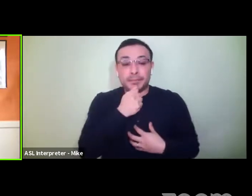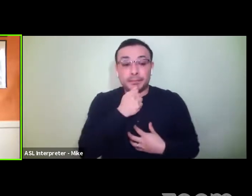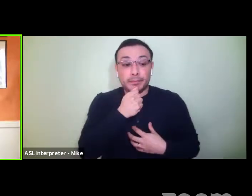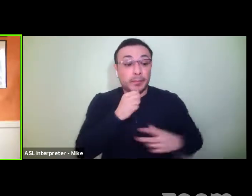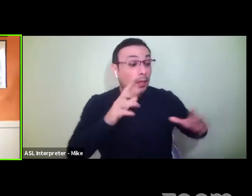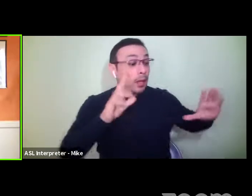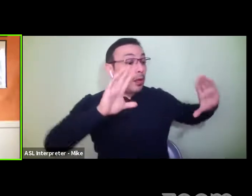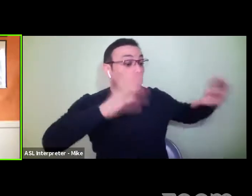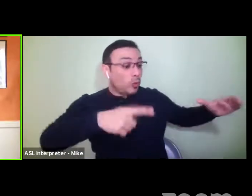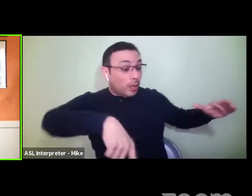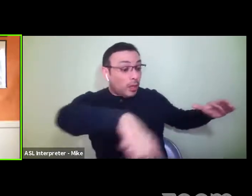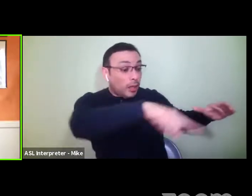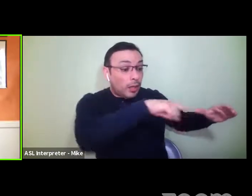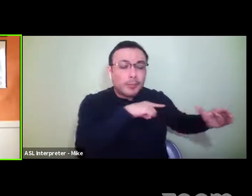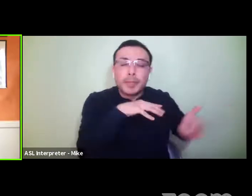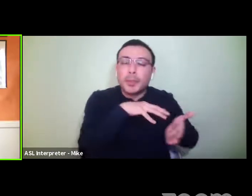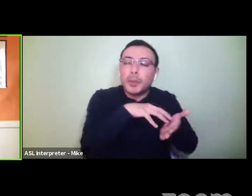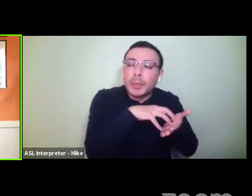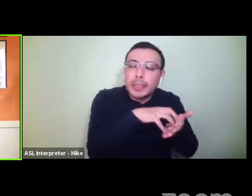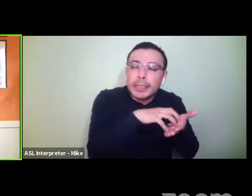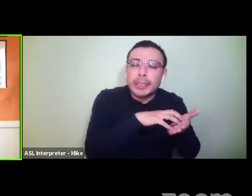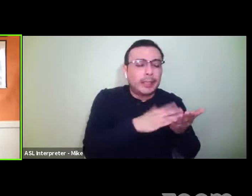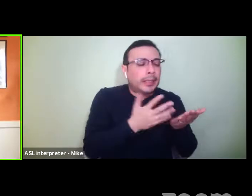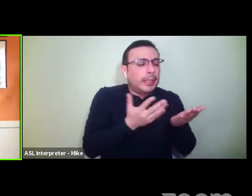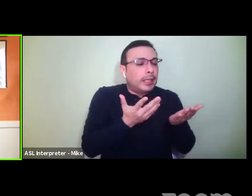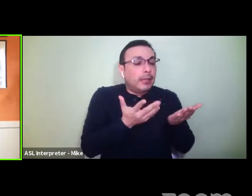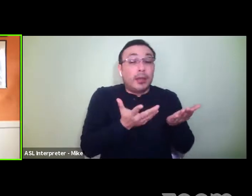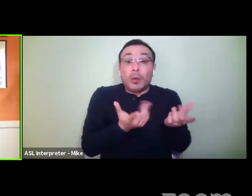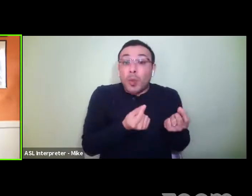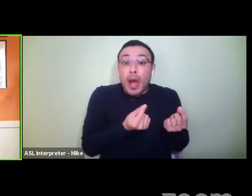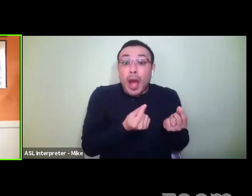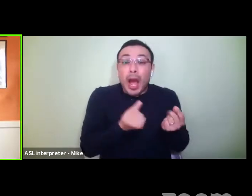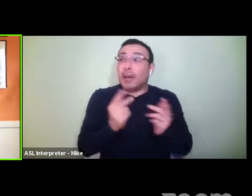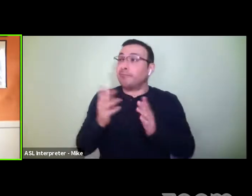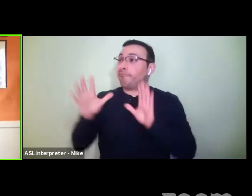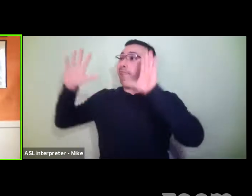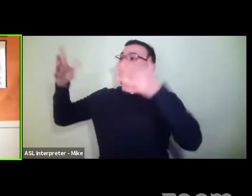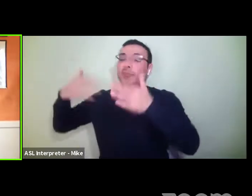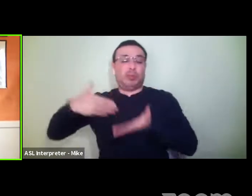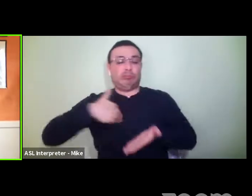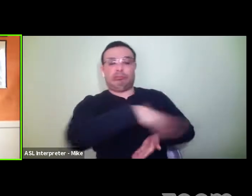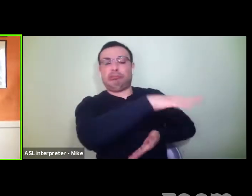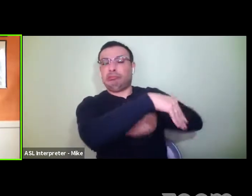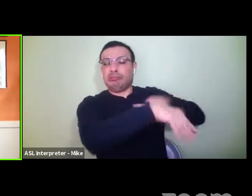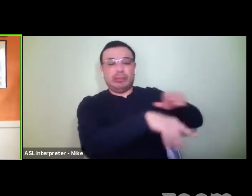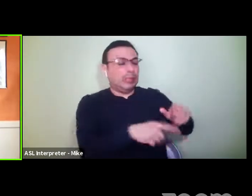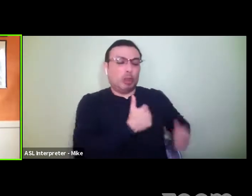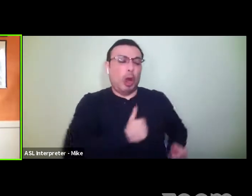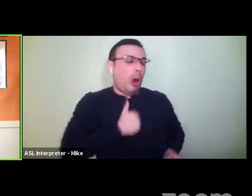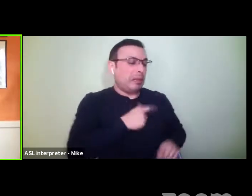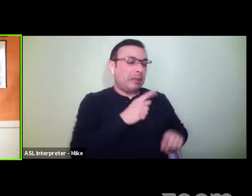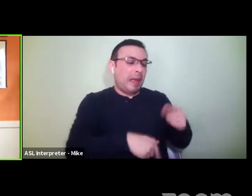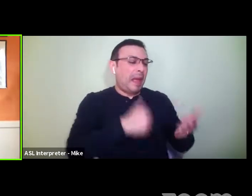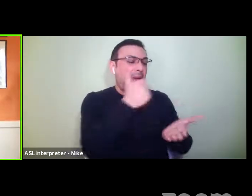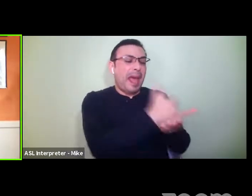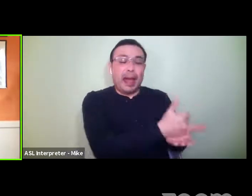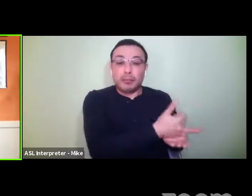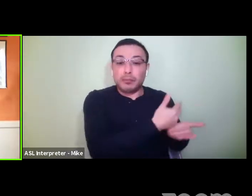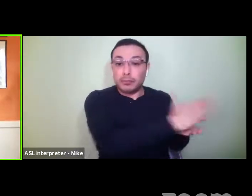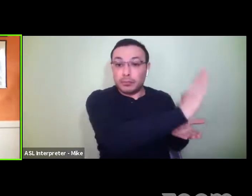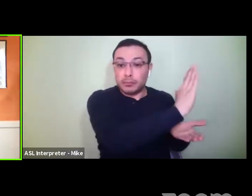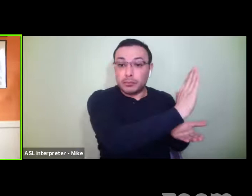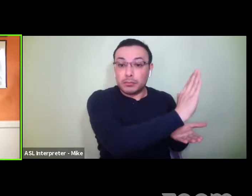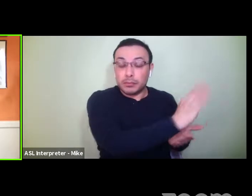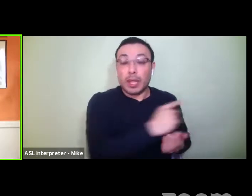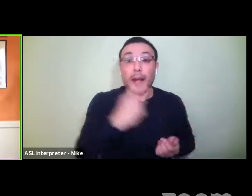be considered the most expendable. Despite the enormity of injustices like the pandemic and environmental